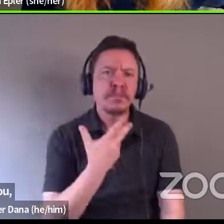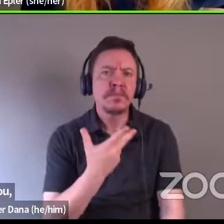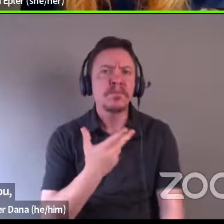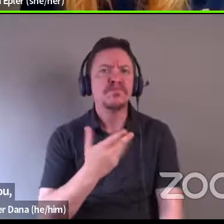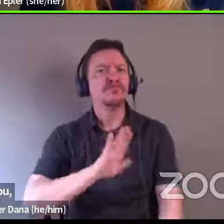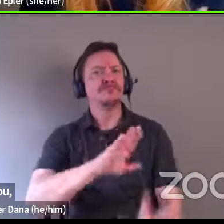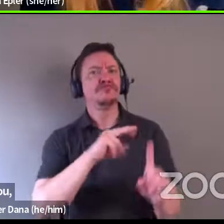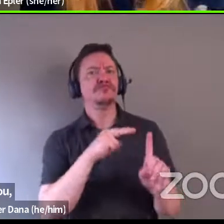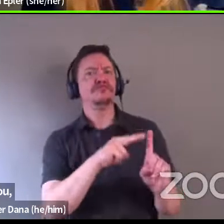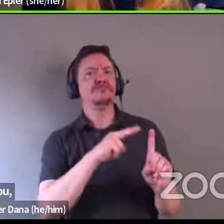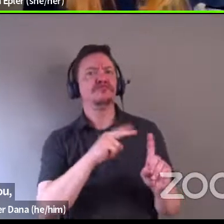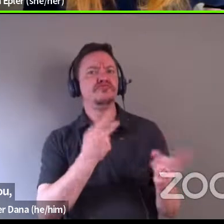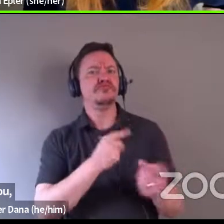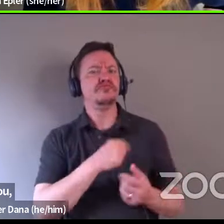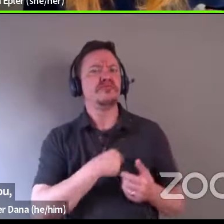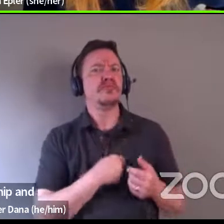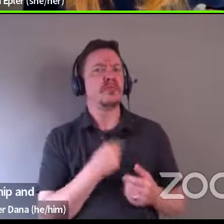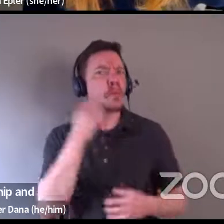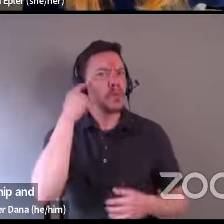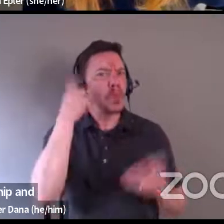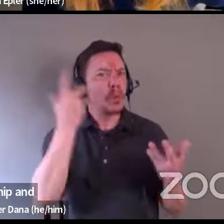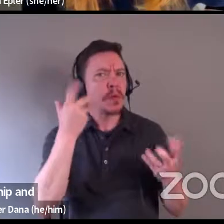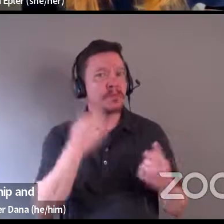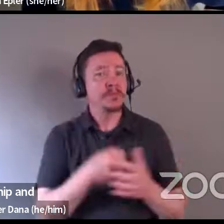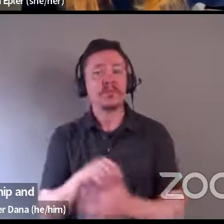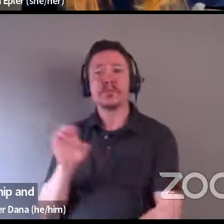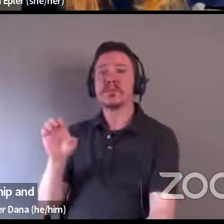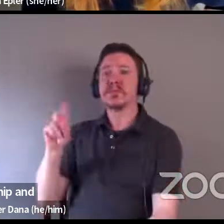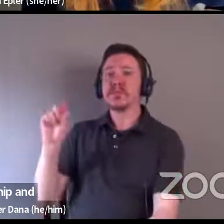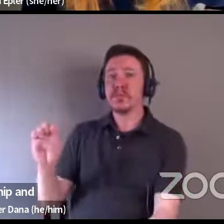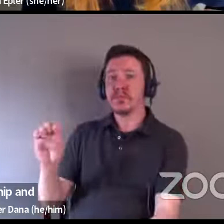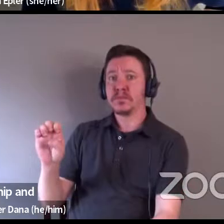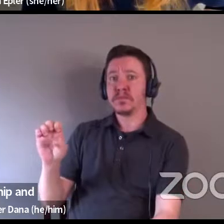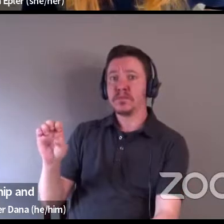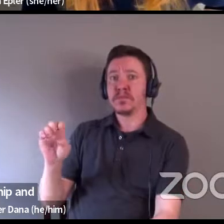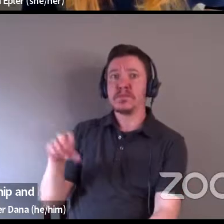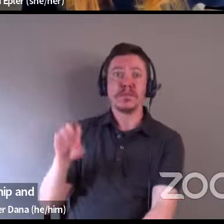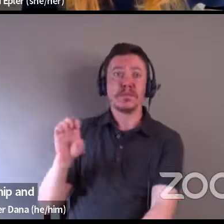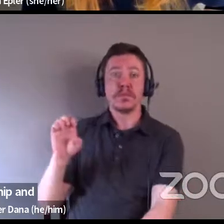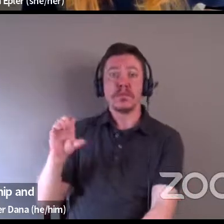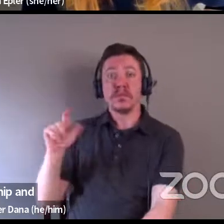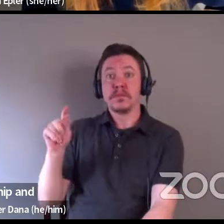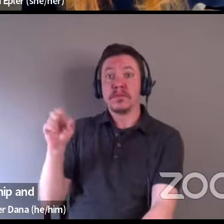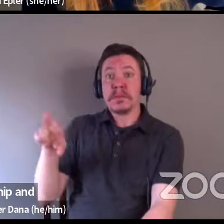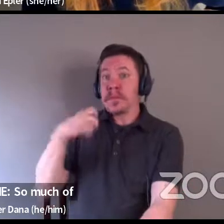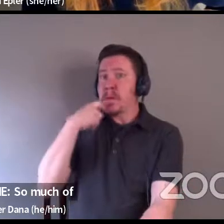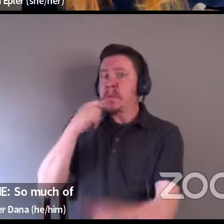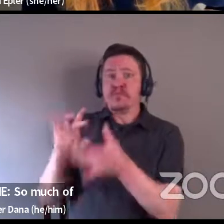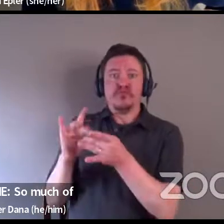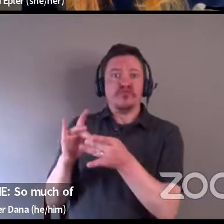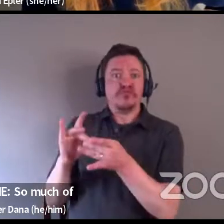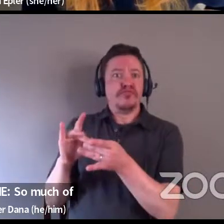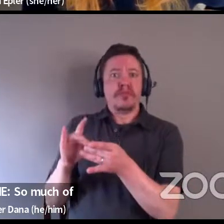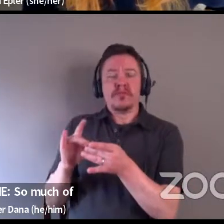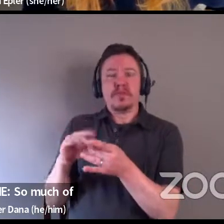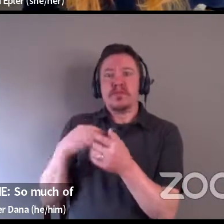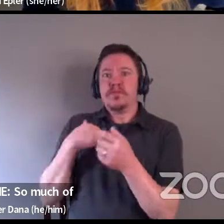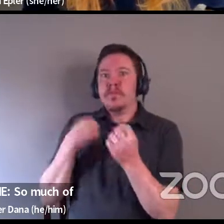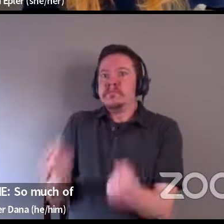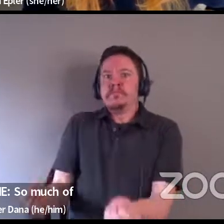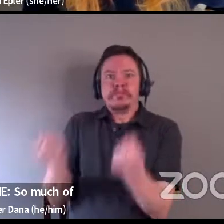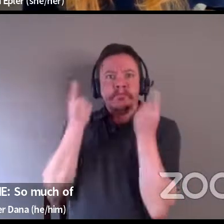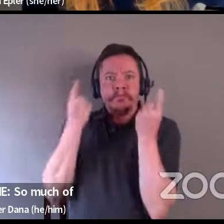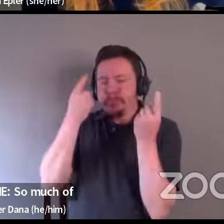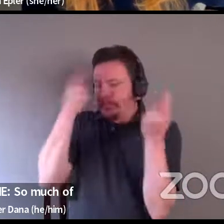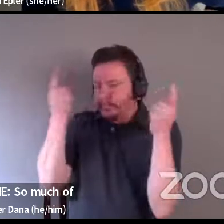how do you view allyship? Well, I mean, so much of what Eleanor has shared really just resonates with me